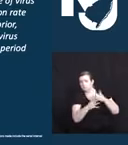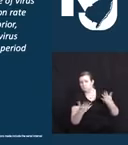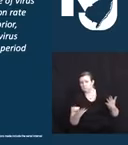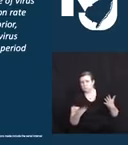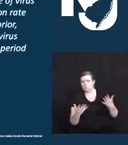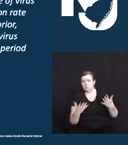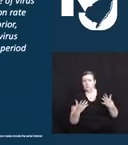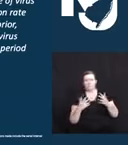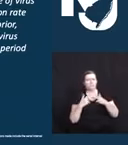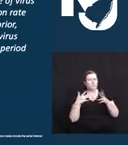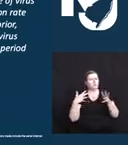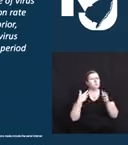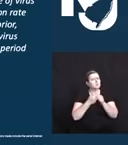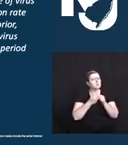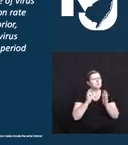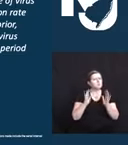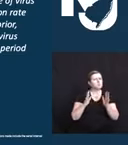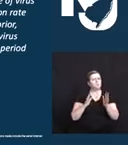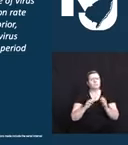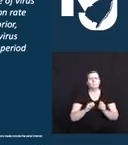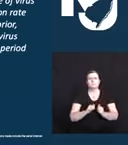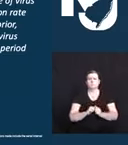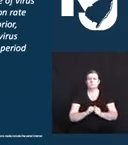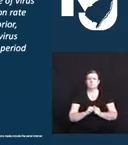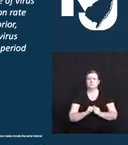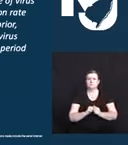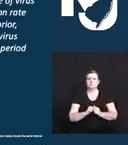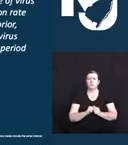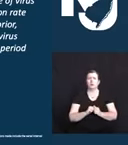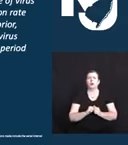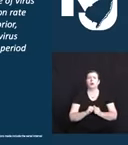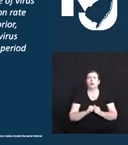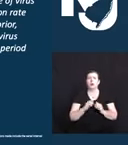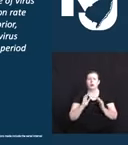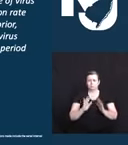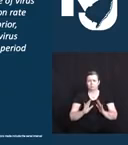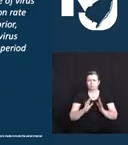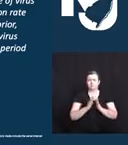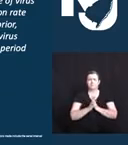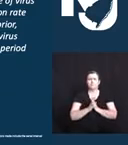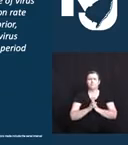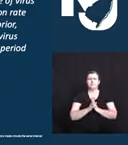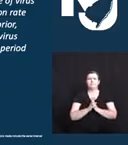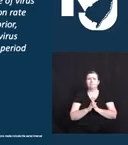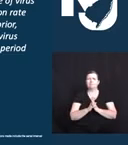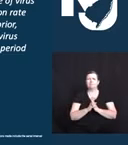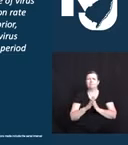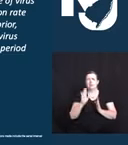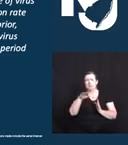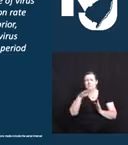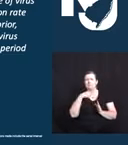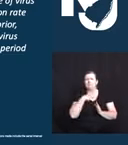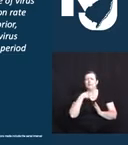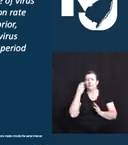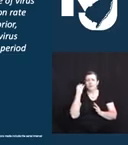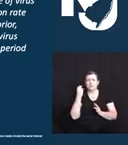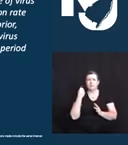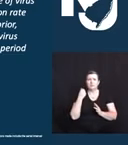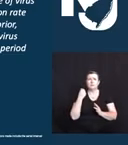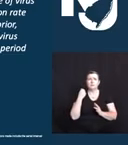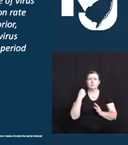again, I'll yield my time after this. Listen, we have, I think, we have had